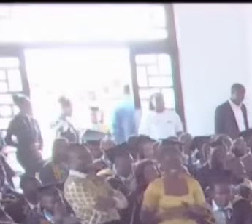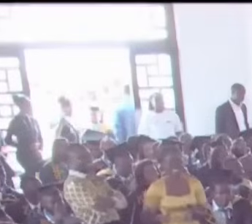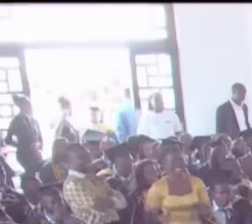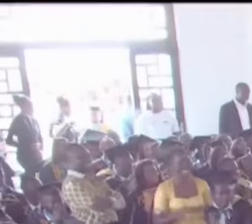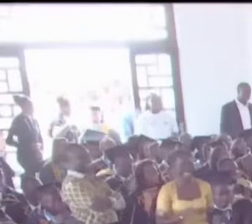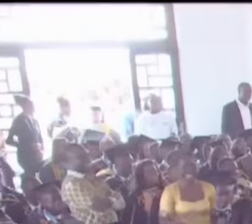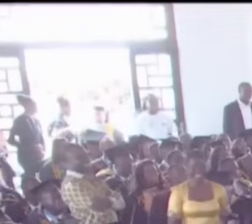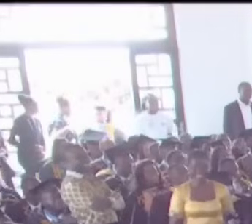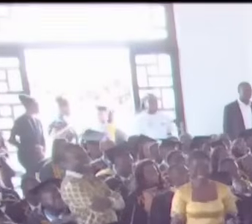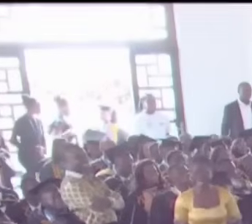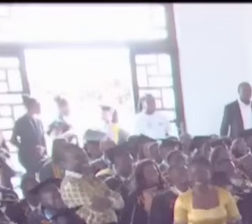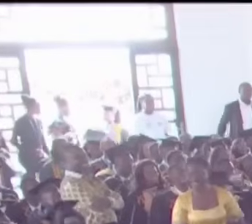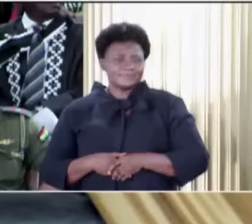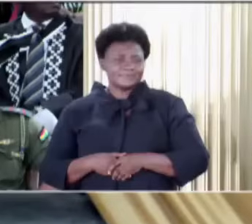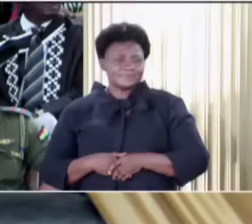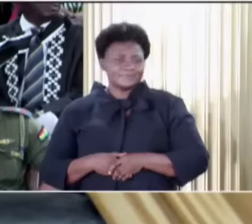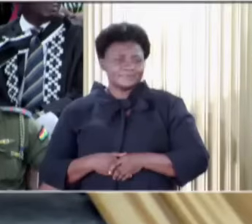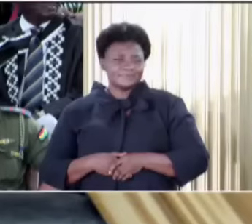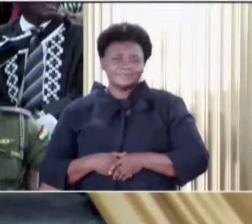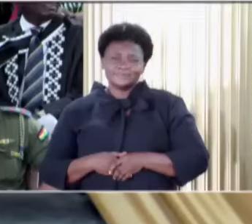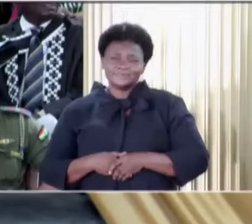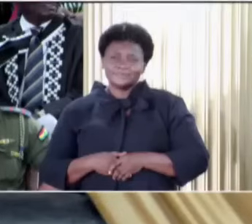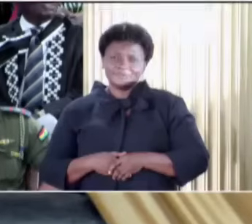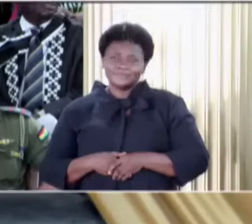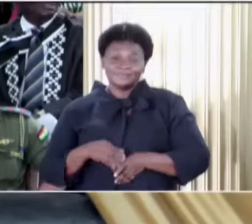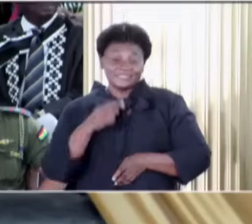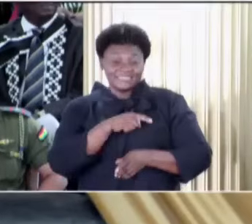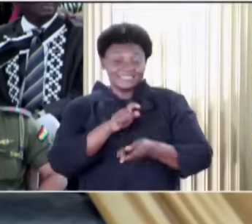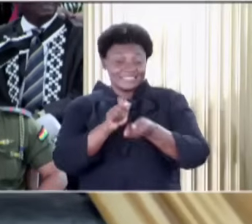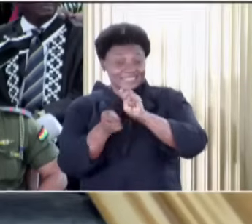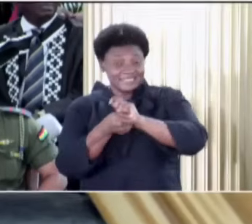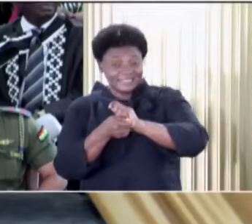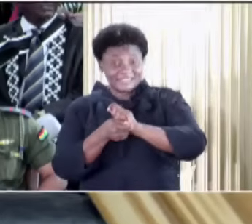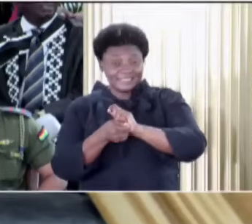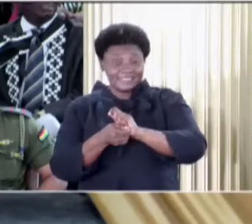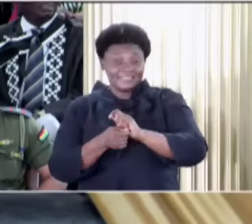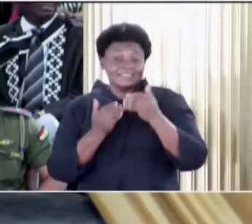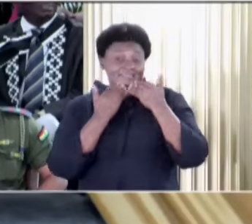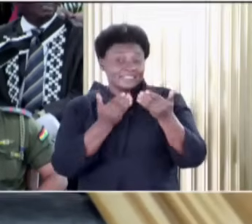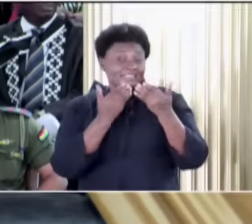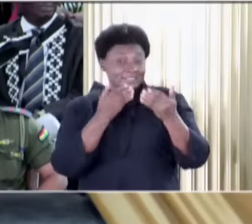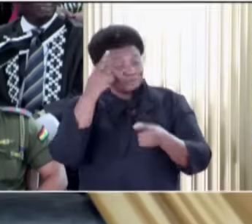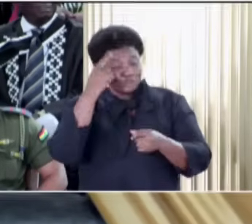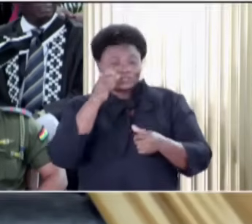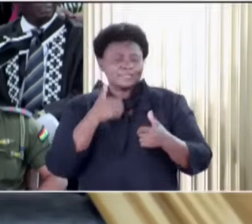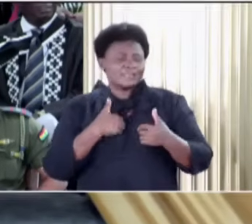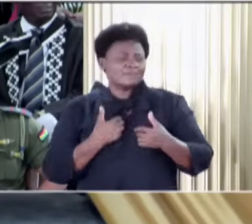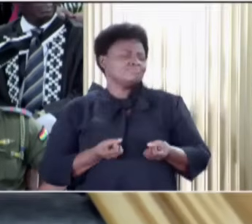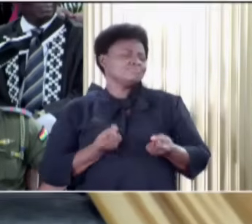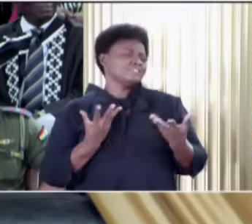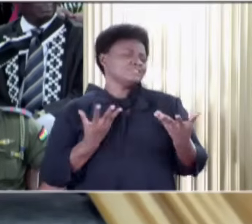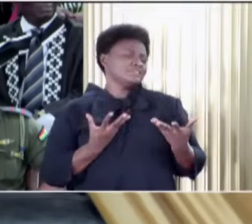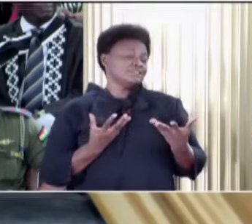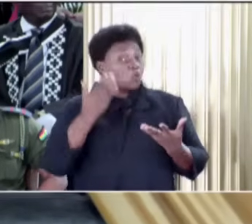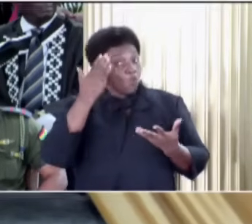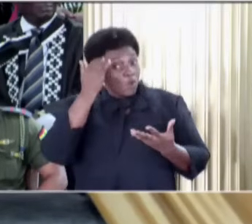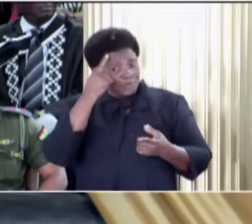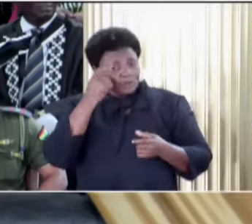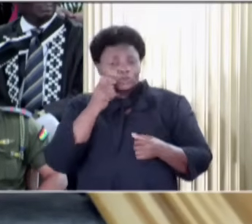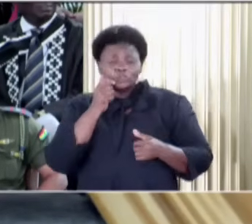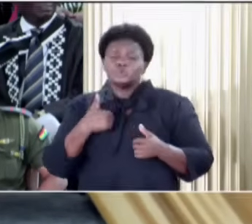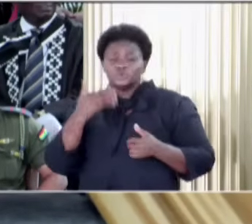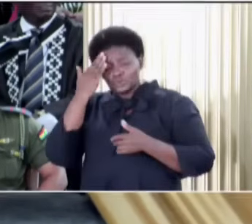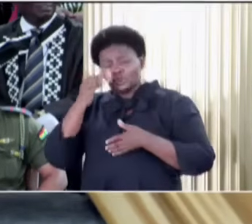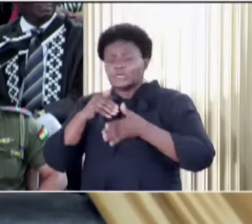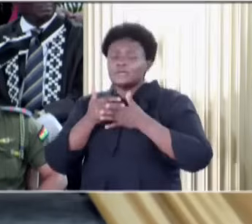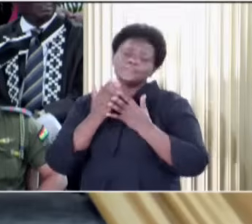In way don the Genshi. This translates, gratitude is not because we have much, but because we know how to